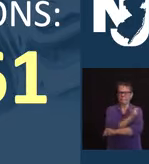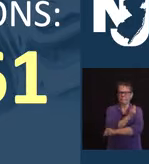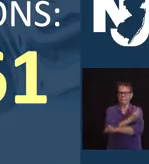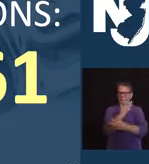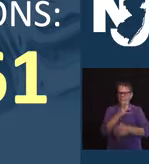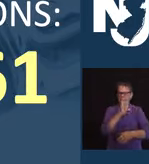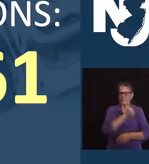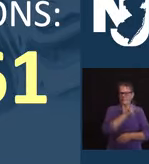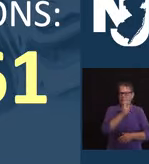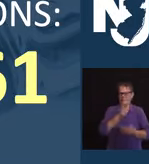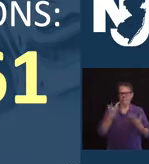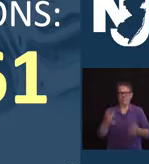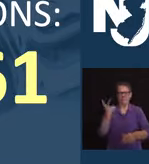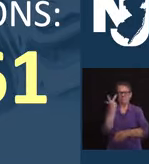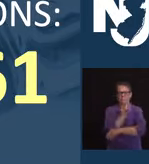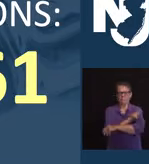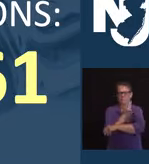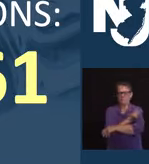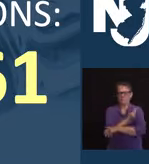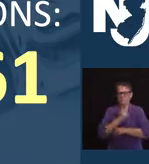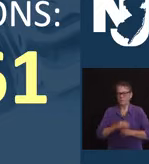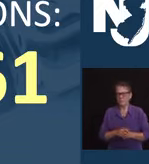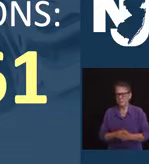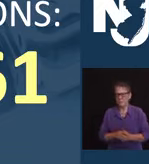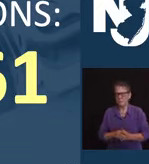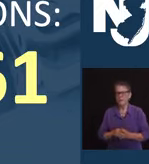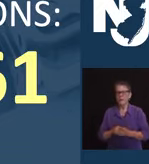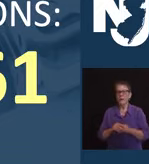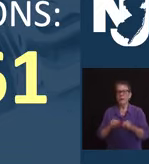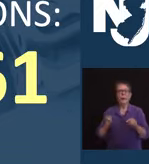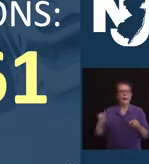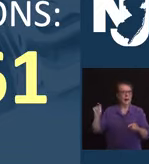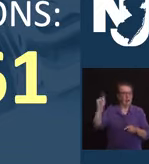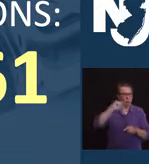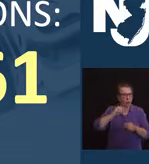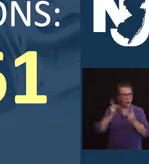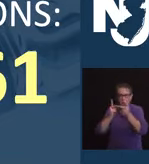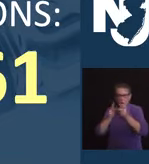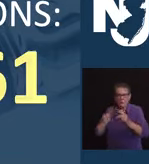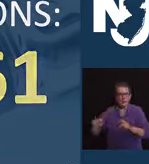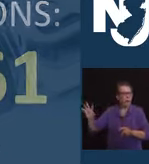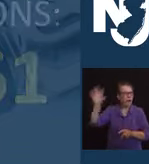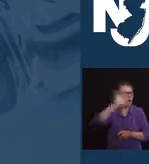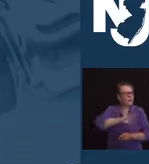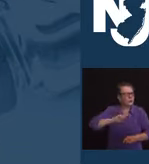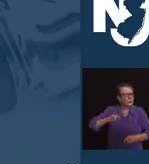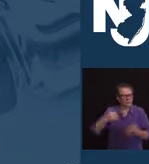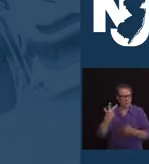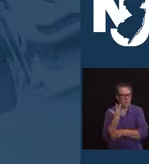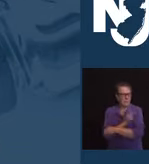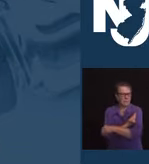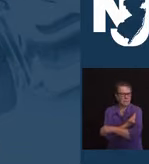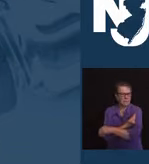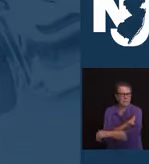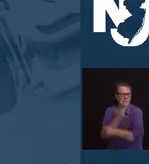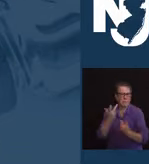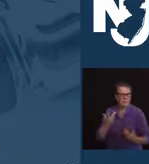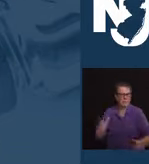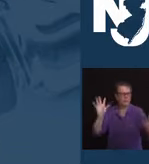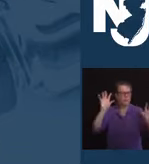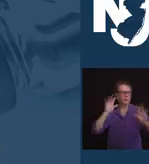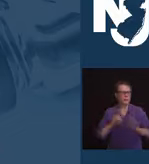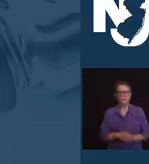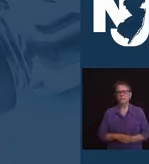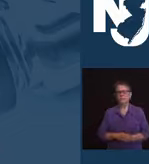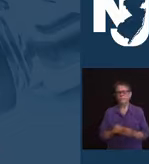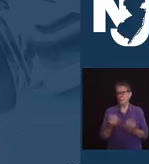other points of distribution up and down the state. And today, another group of New Jerseyans has become eligible